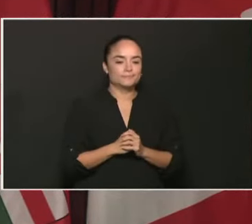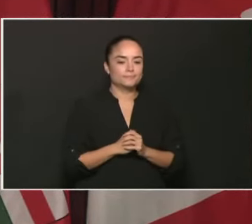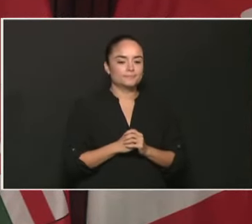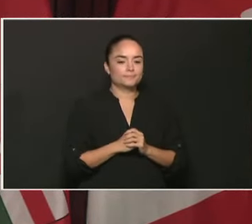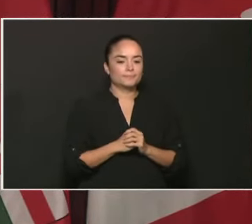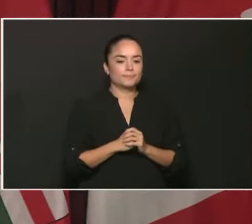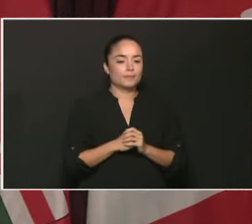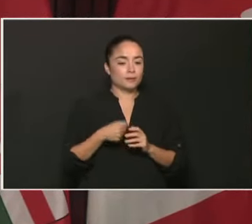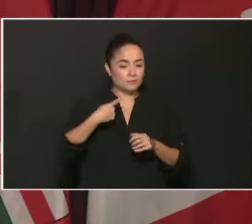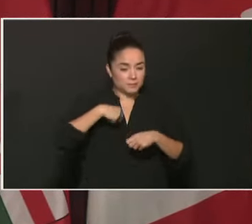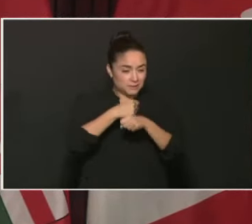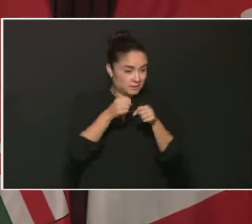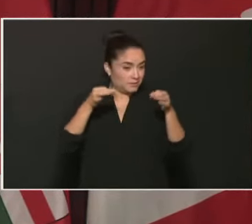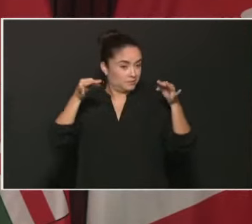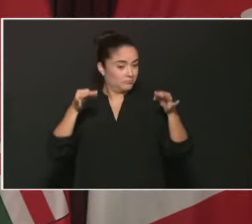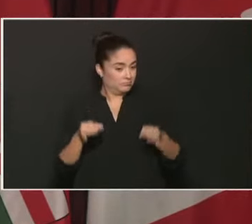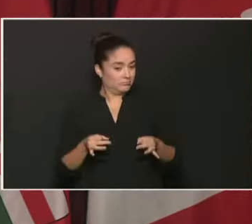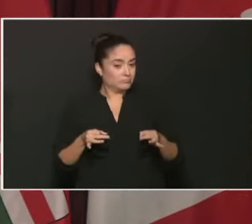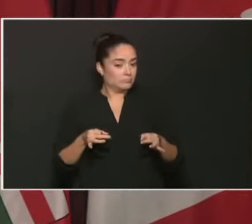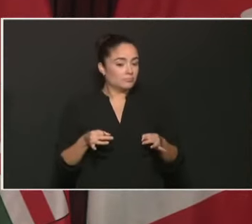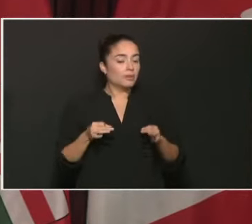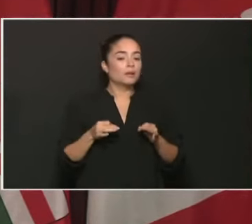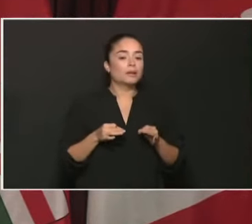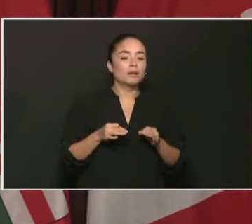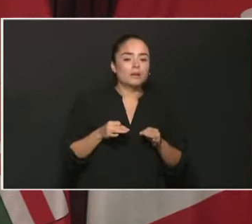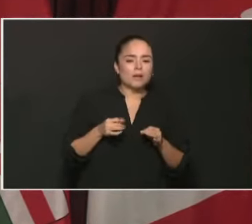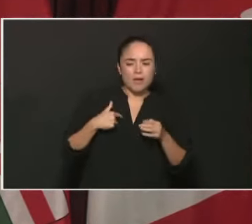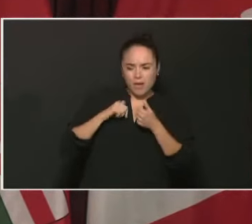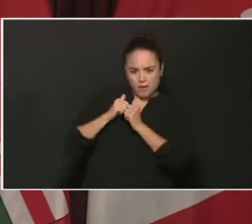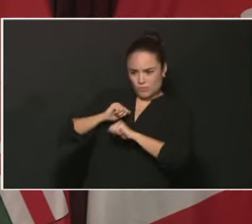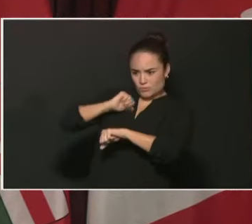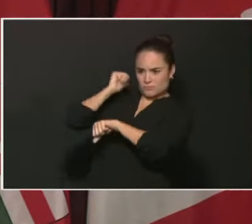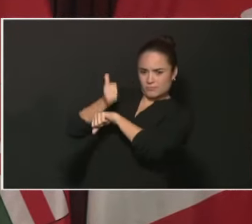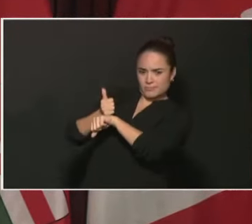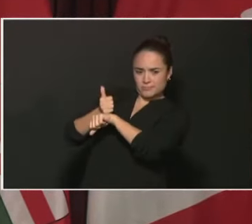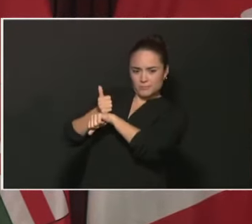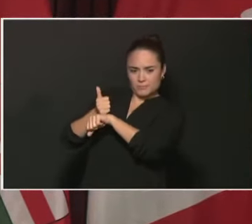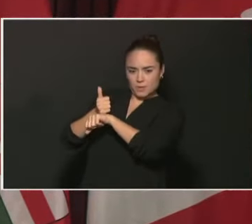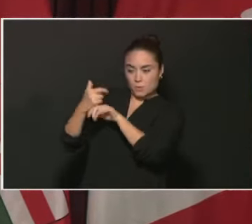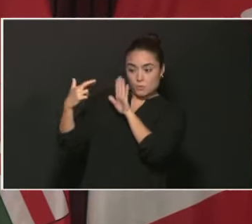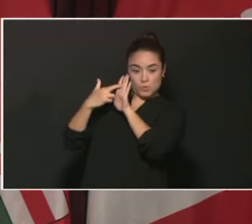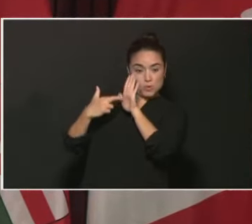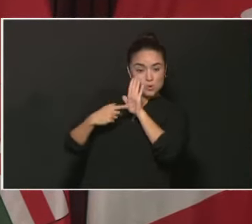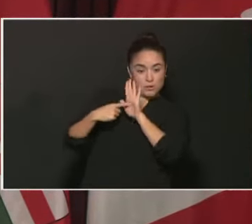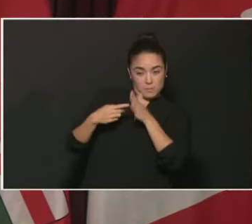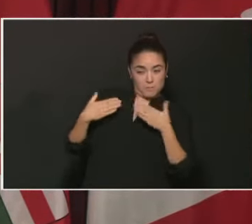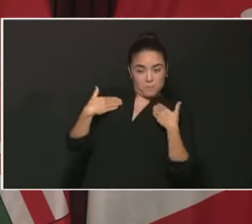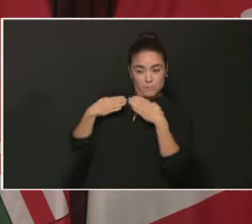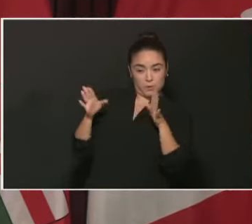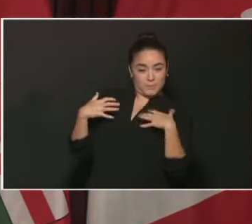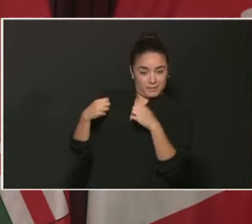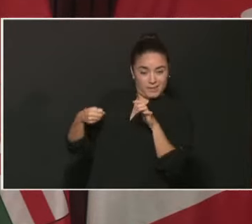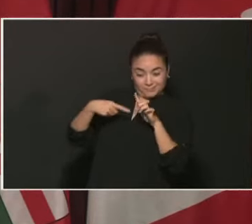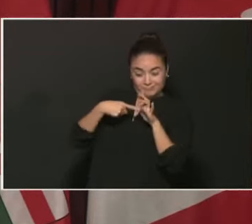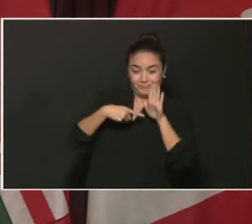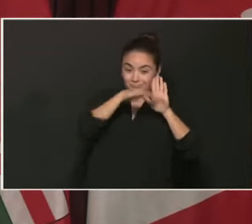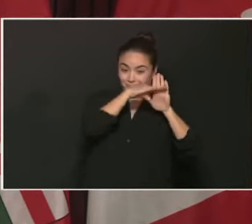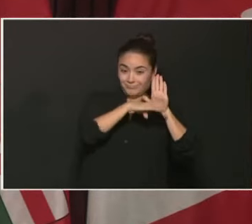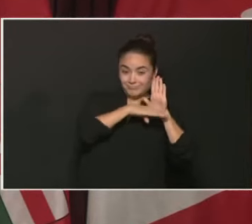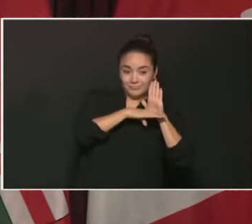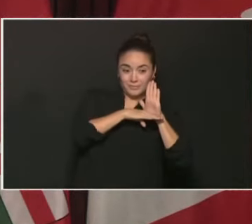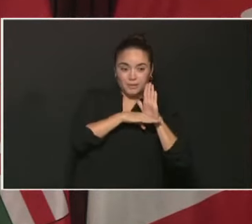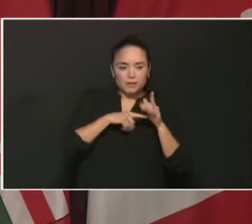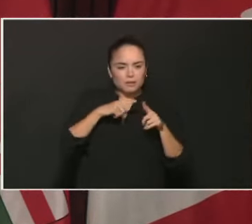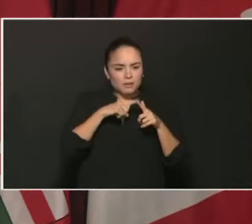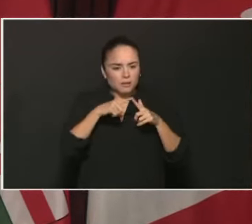decisions. Once we implement a public health measure, we're always looking at the exit strategy for a public health measure. And so when we